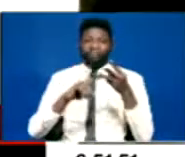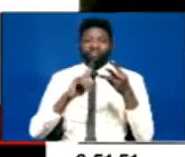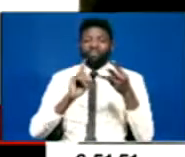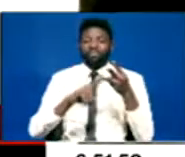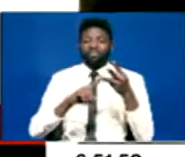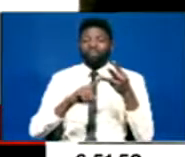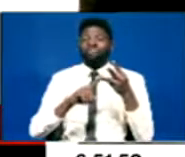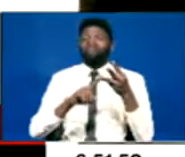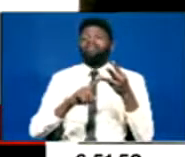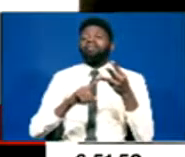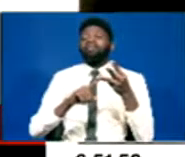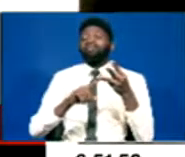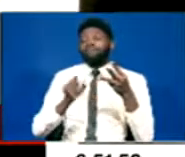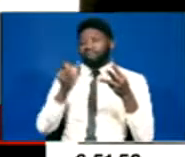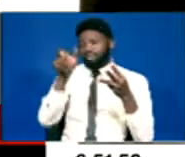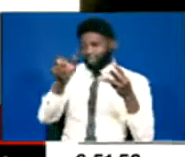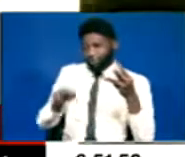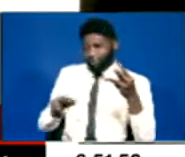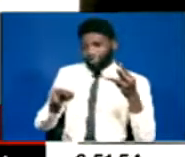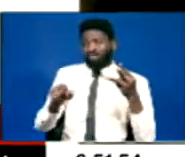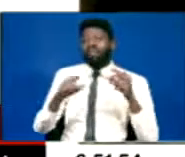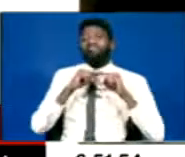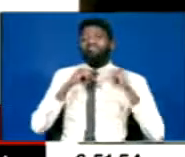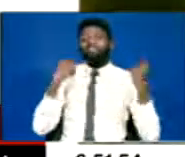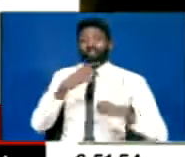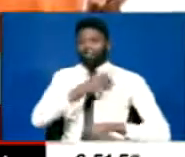Party flag bearer David Maure Wahiga.